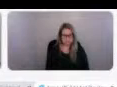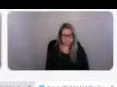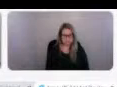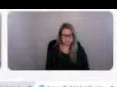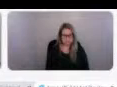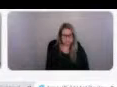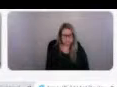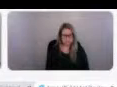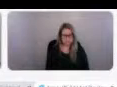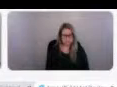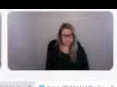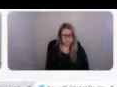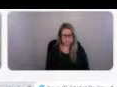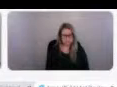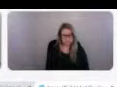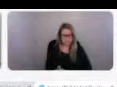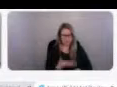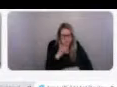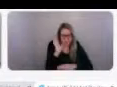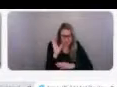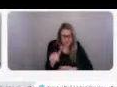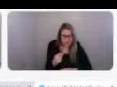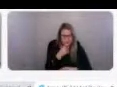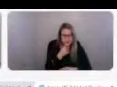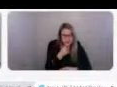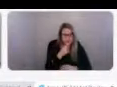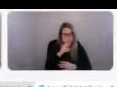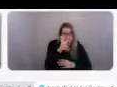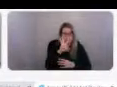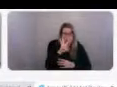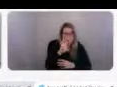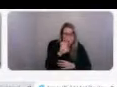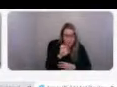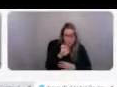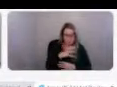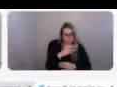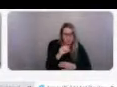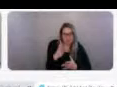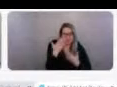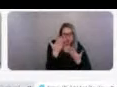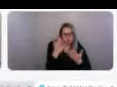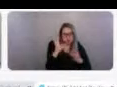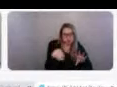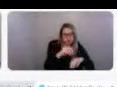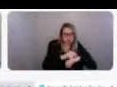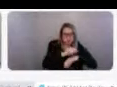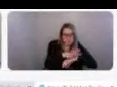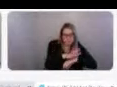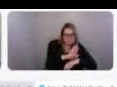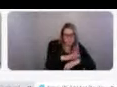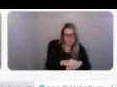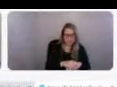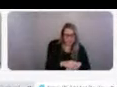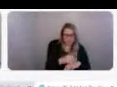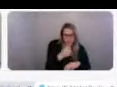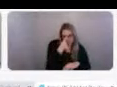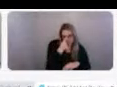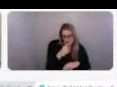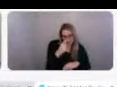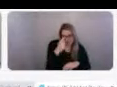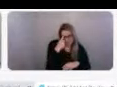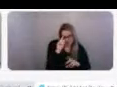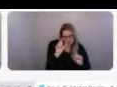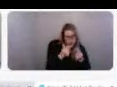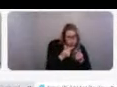that previous previous speaker was saying we and the ma and the suggestion was submitted on behalf of of i think a